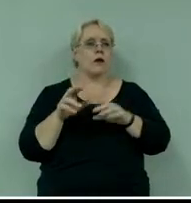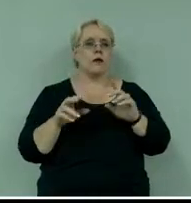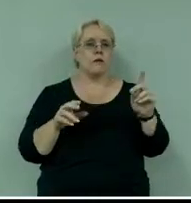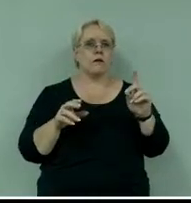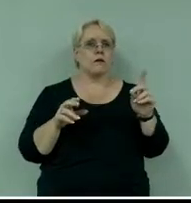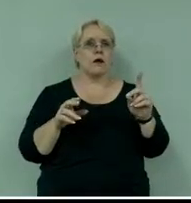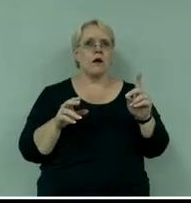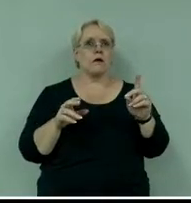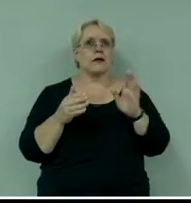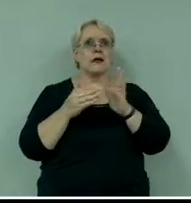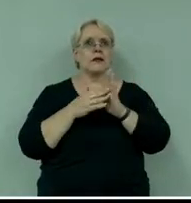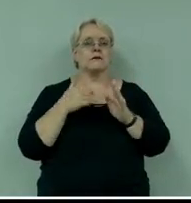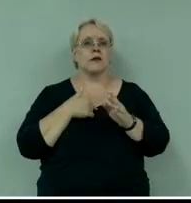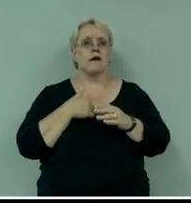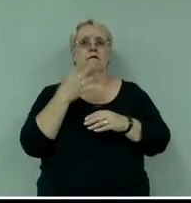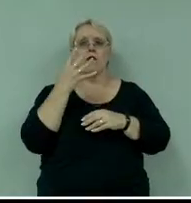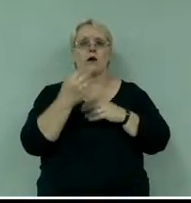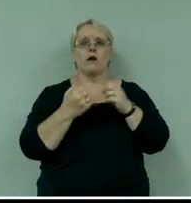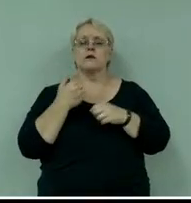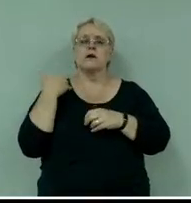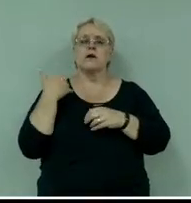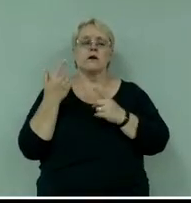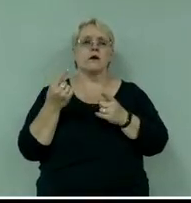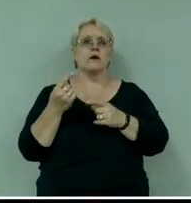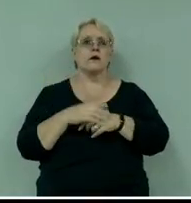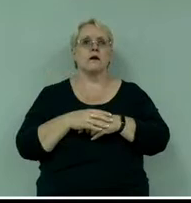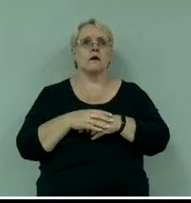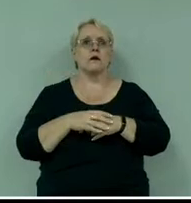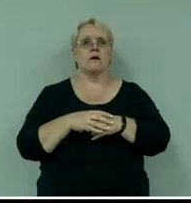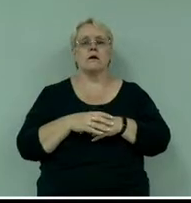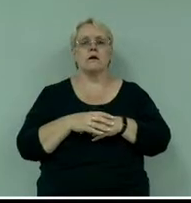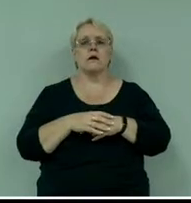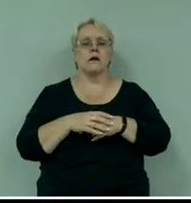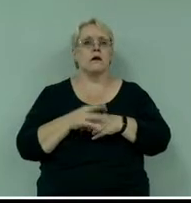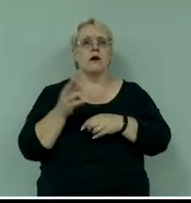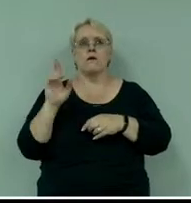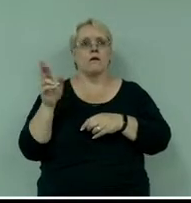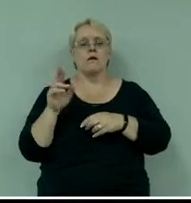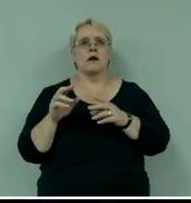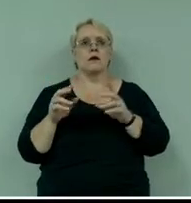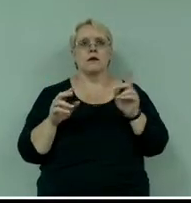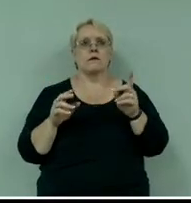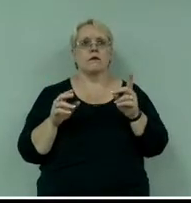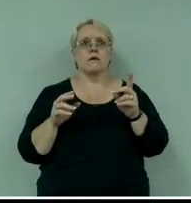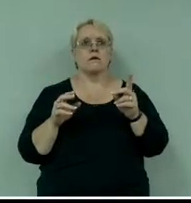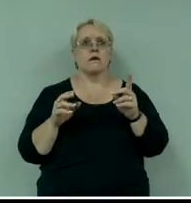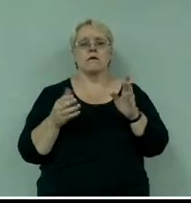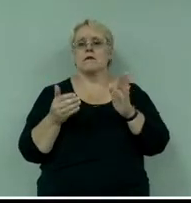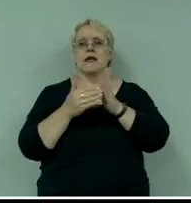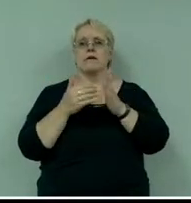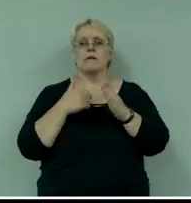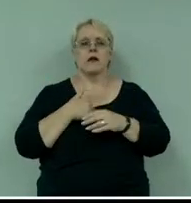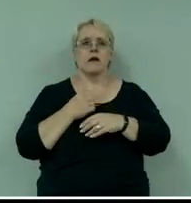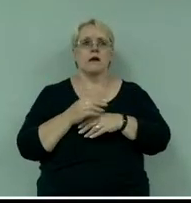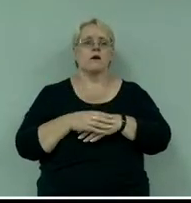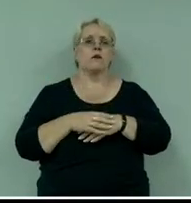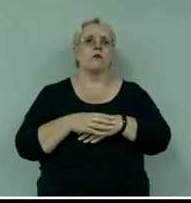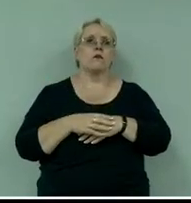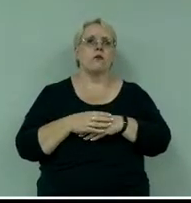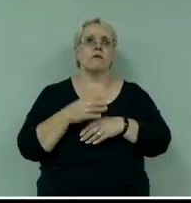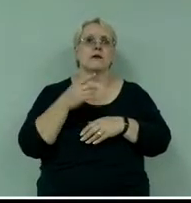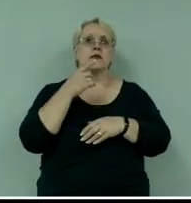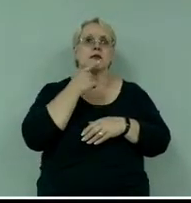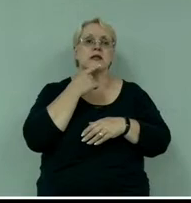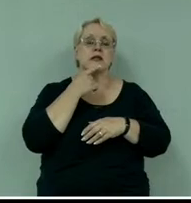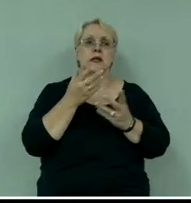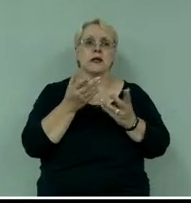ran against me. And 4 years ago, when I ran for mayor, there wasn't a Republican or a Democrat that ran against me then either. And what I'm saying